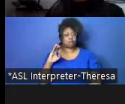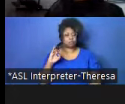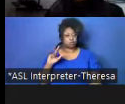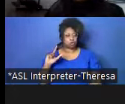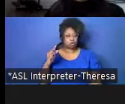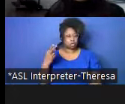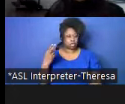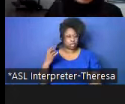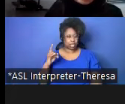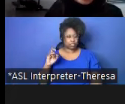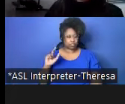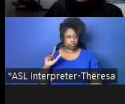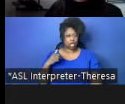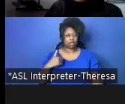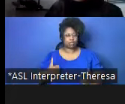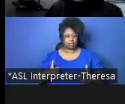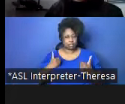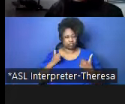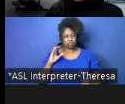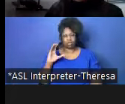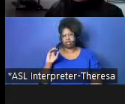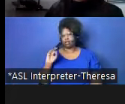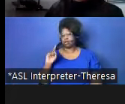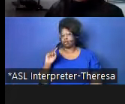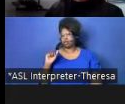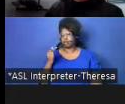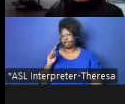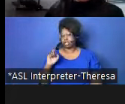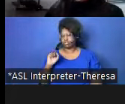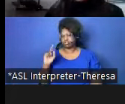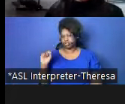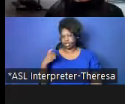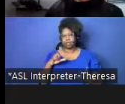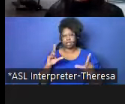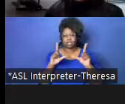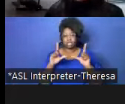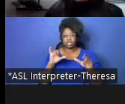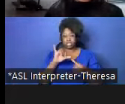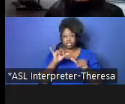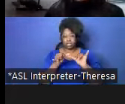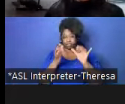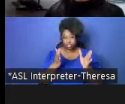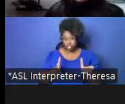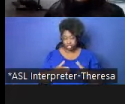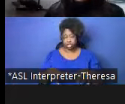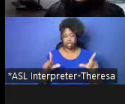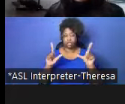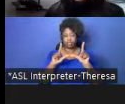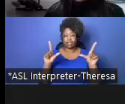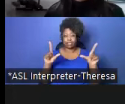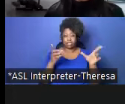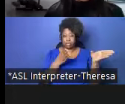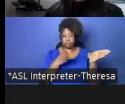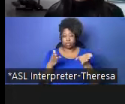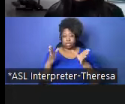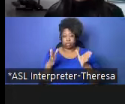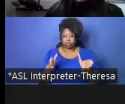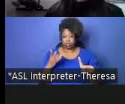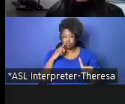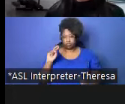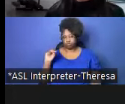Cottage Street, and I'm a licensed engineer and a licensed planner for the state of New Jersey.